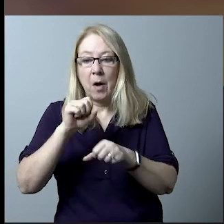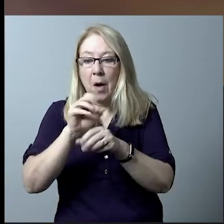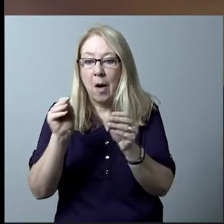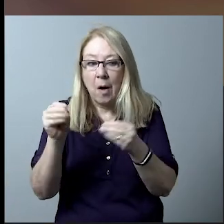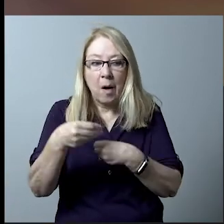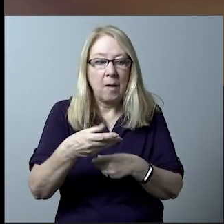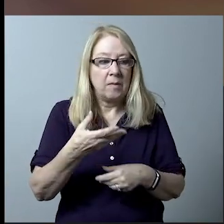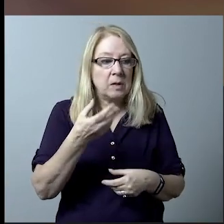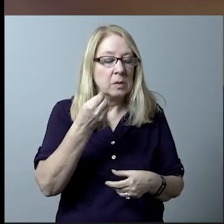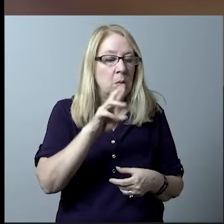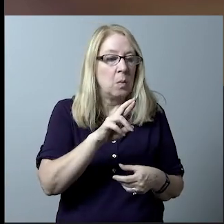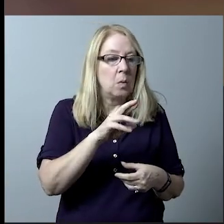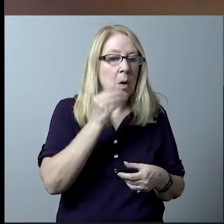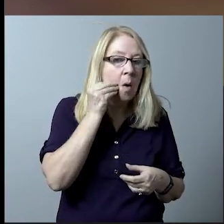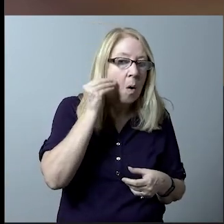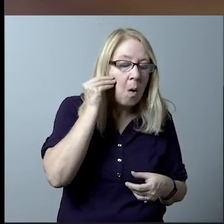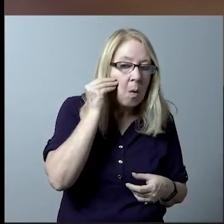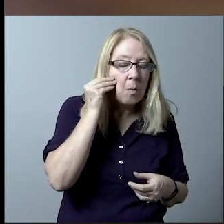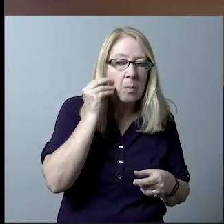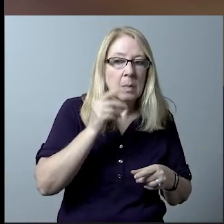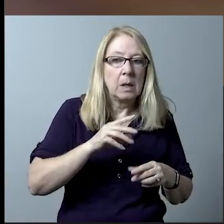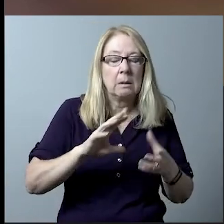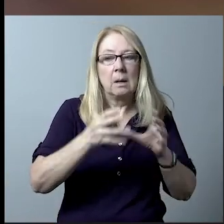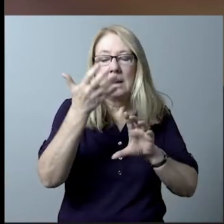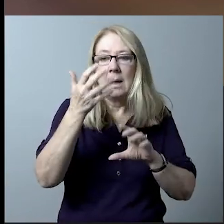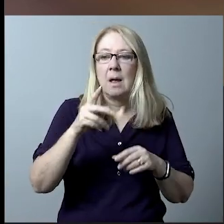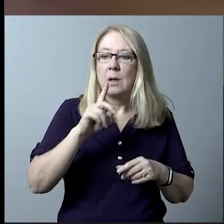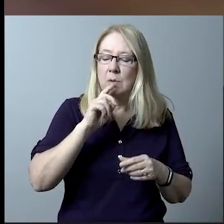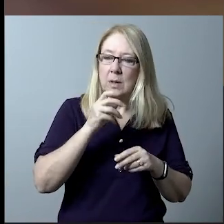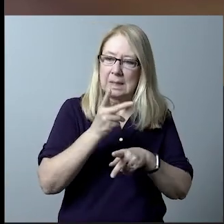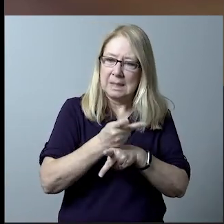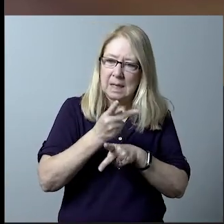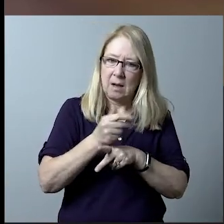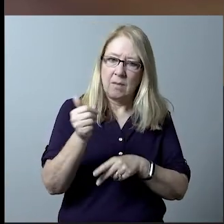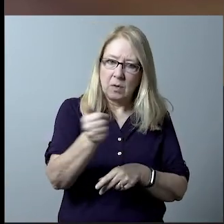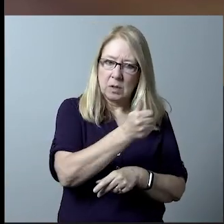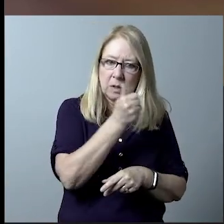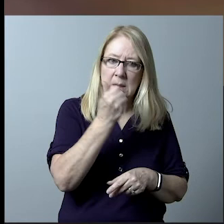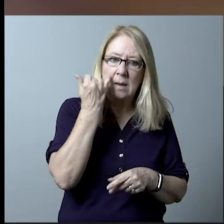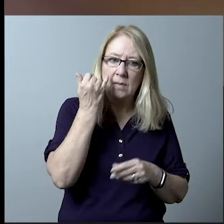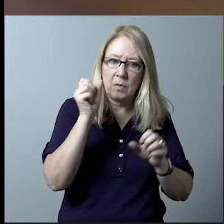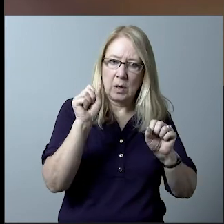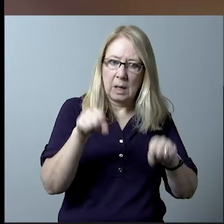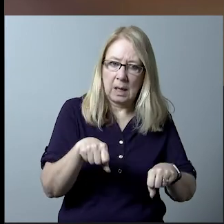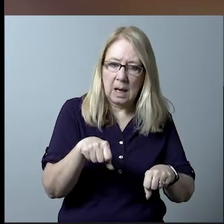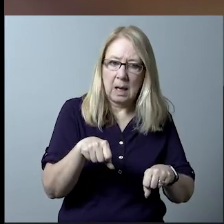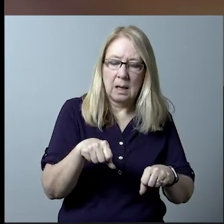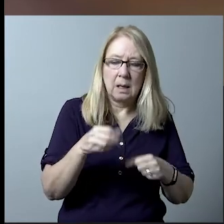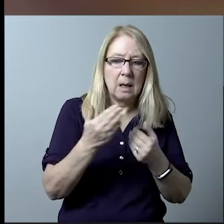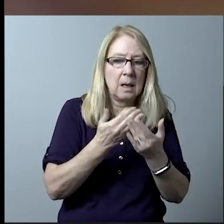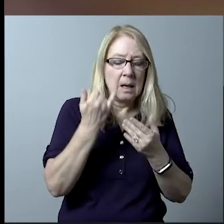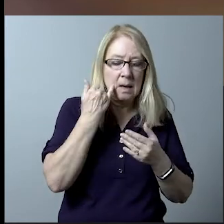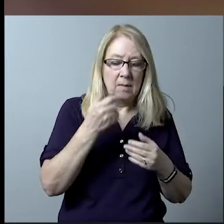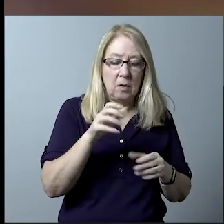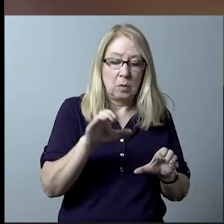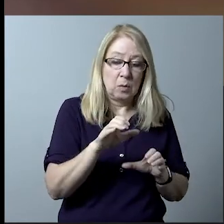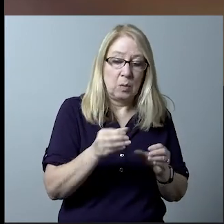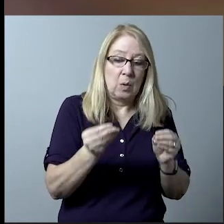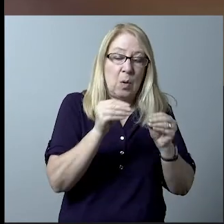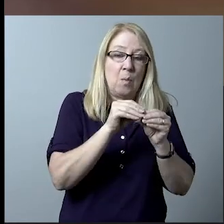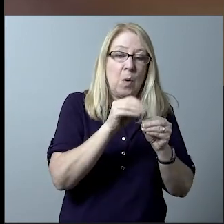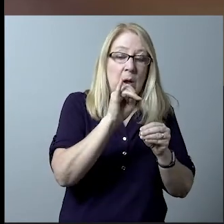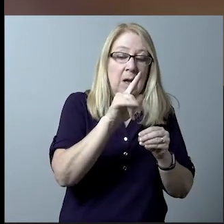home or in an office space or a nice hybrid of the two of those. So just please make sure you take care of yourself when you can, even if that